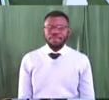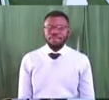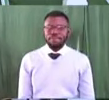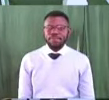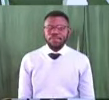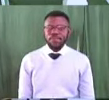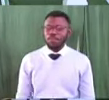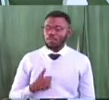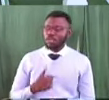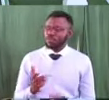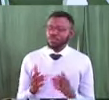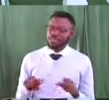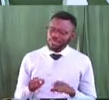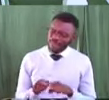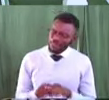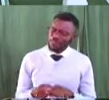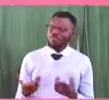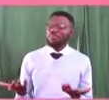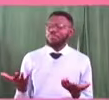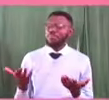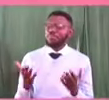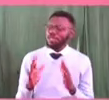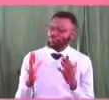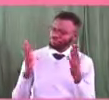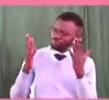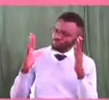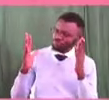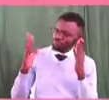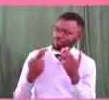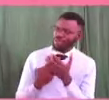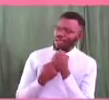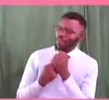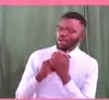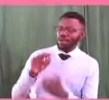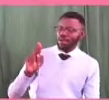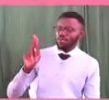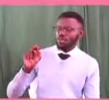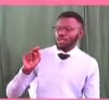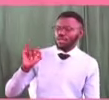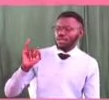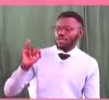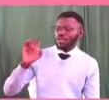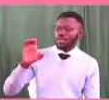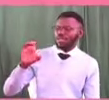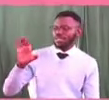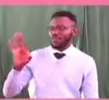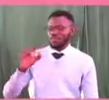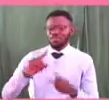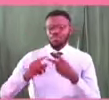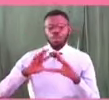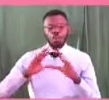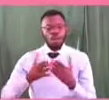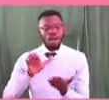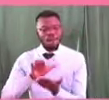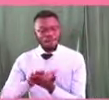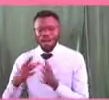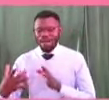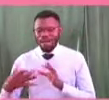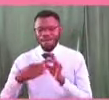I appreciate on this account the partnership of UNICEF and the World Bank with the government in the